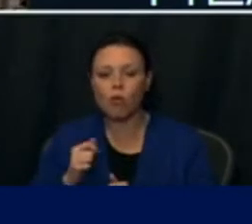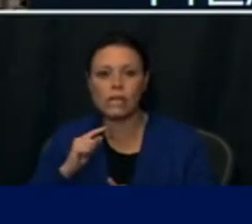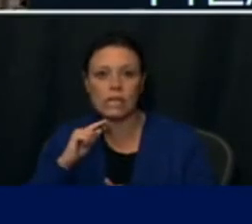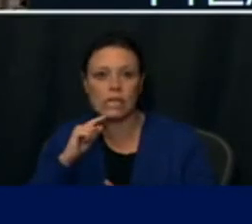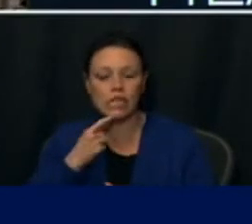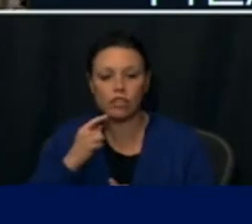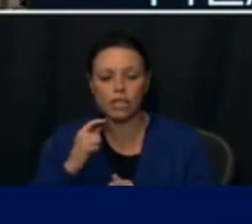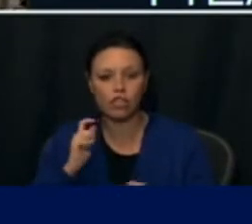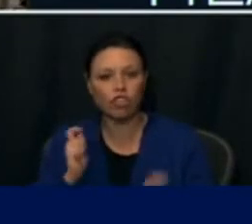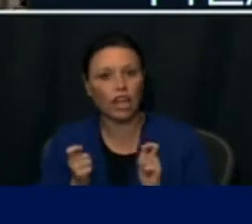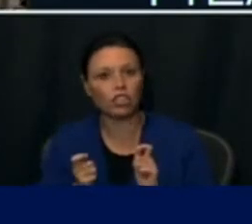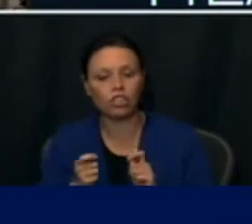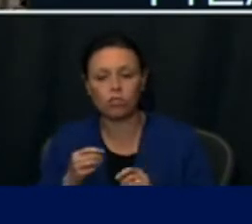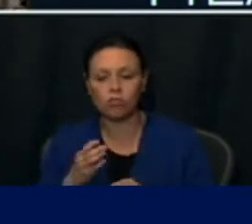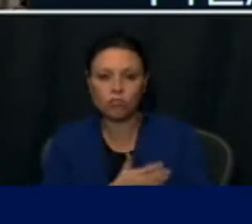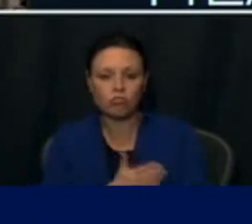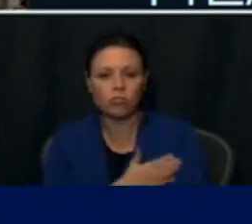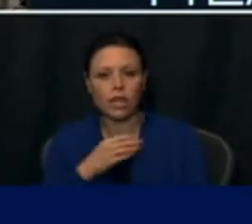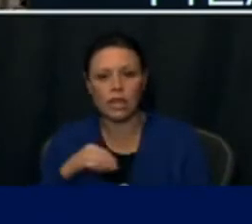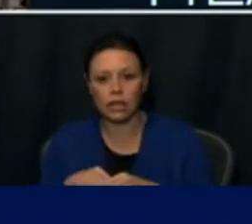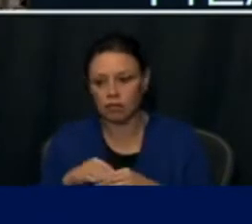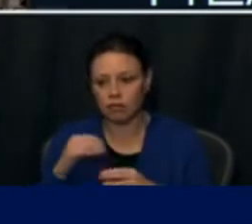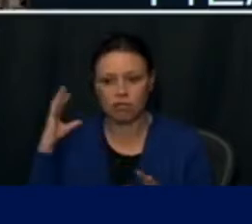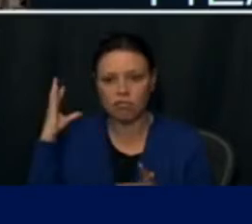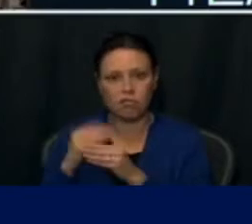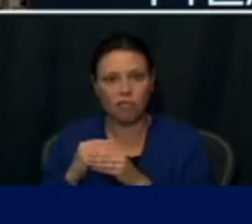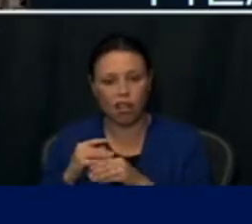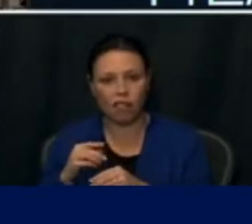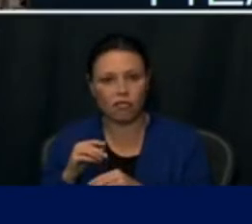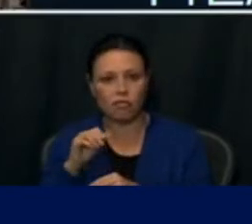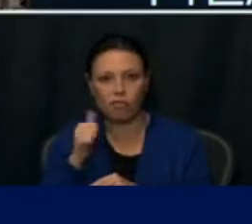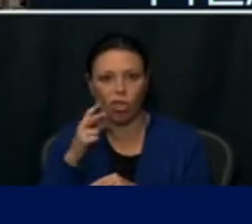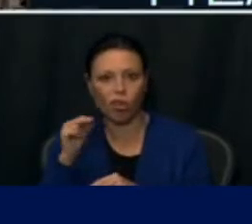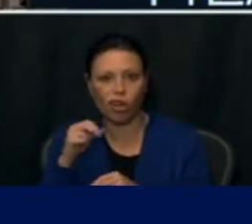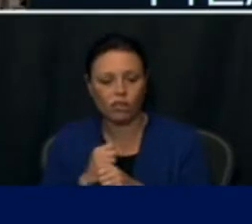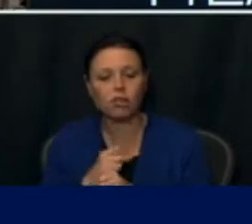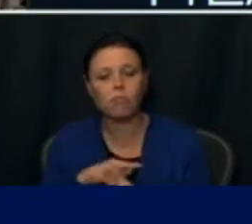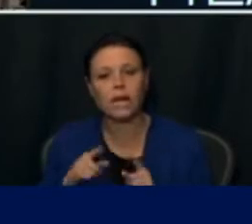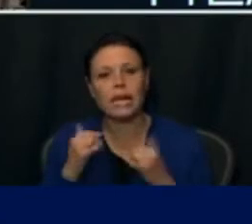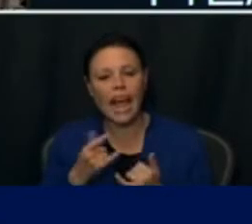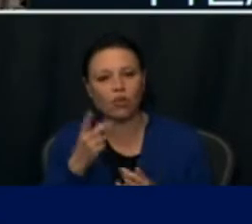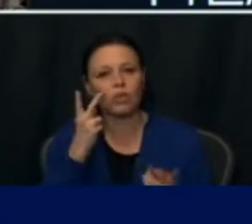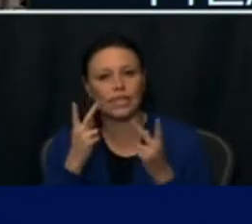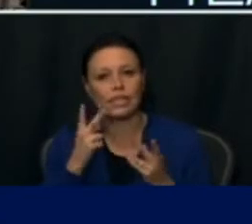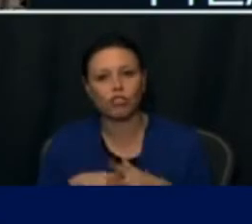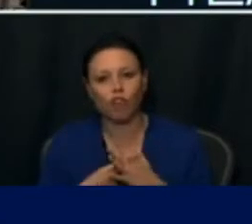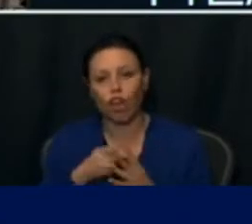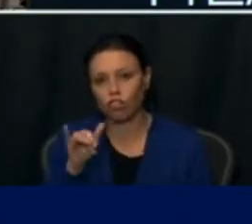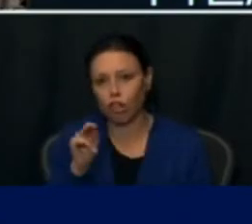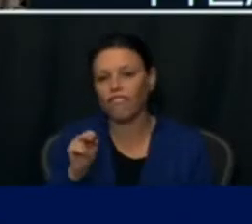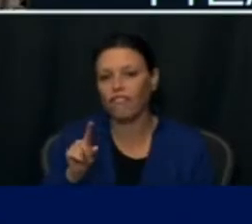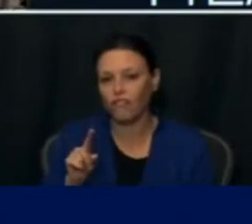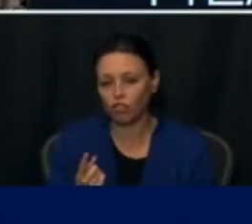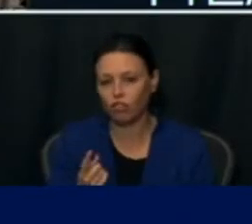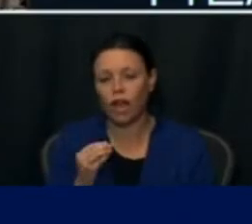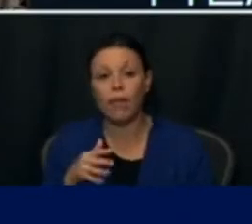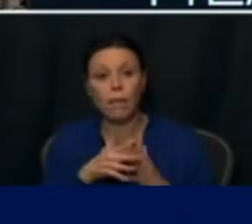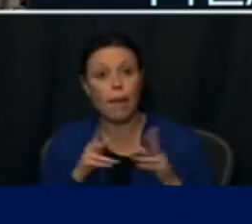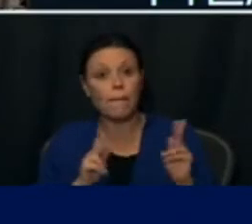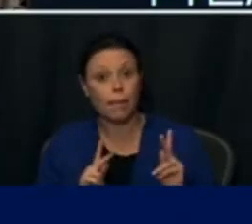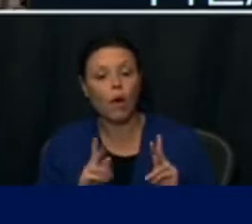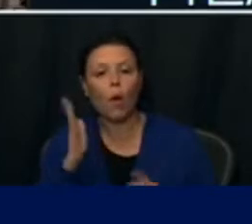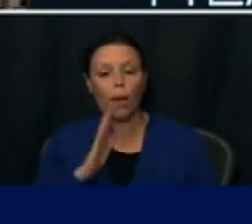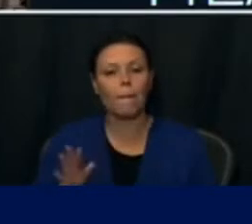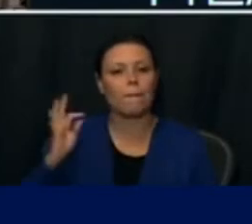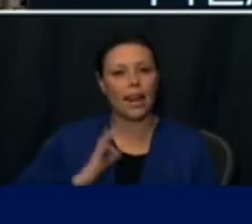pricing reforms in decades and you'll see that it all comes to fruition right now starting in January 1st and the American people will